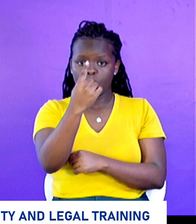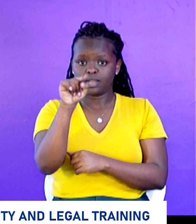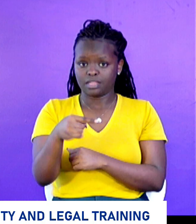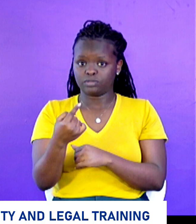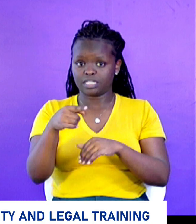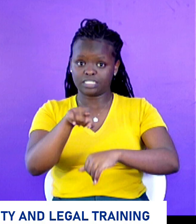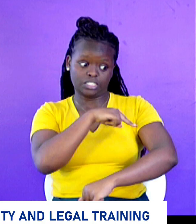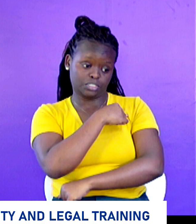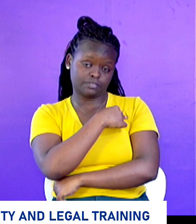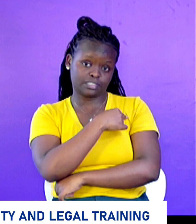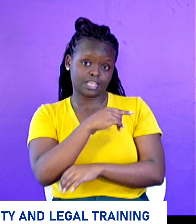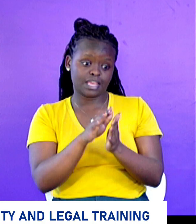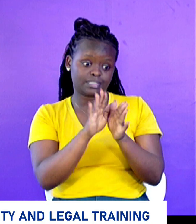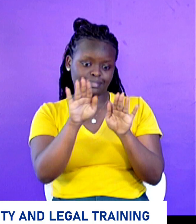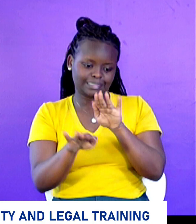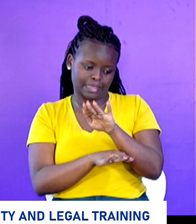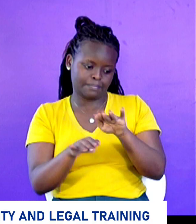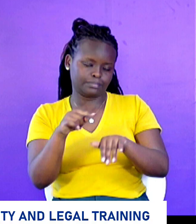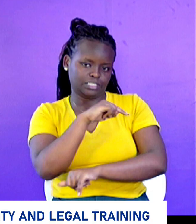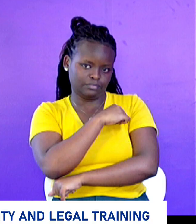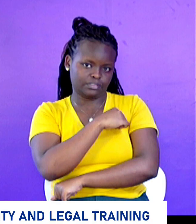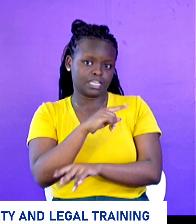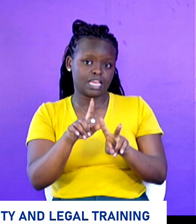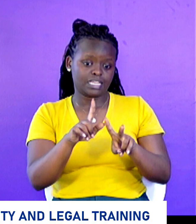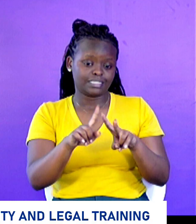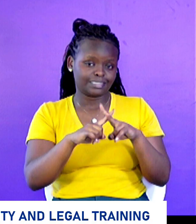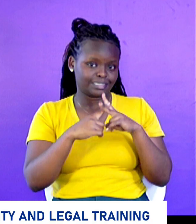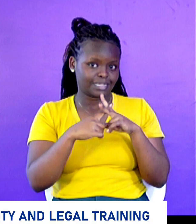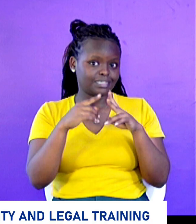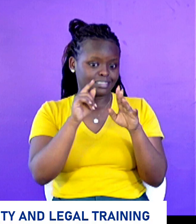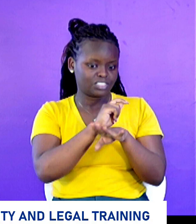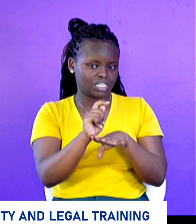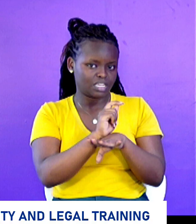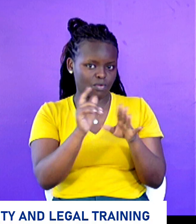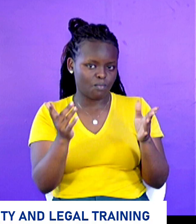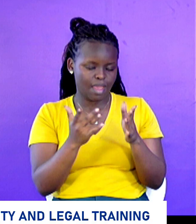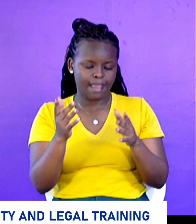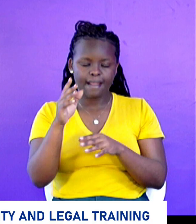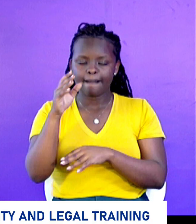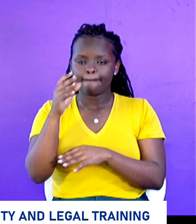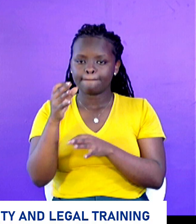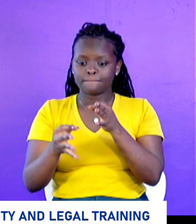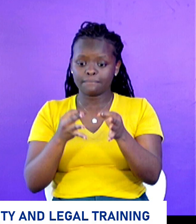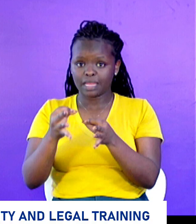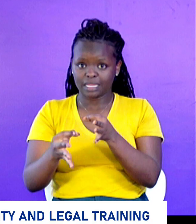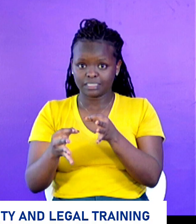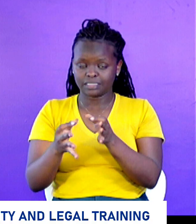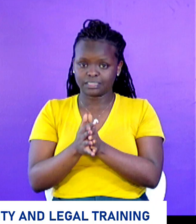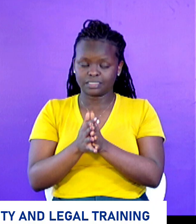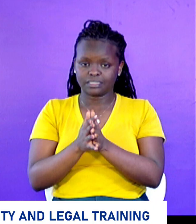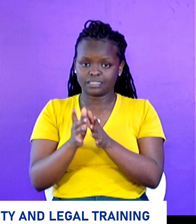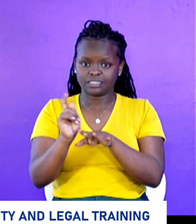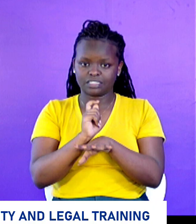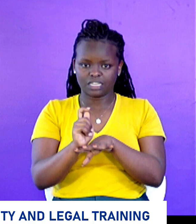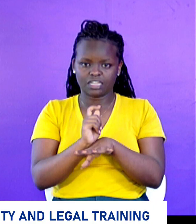chiefs and sub-chiefs have commenced training at the Embakasi Police College, with the remaining